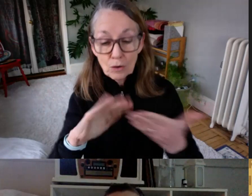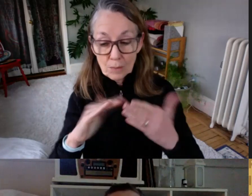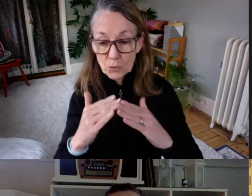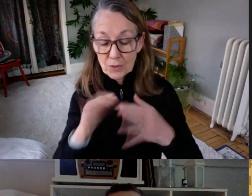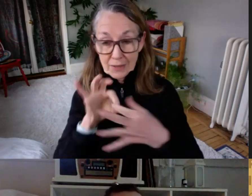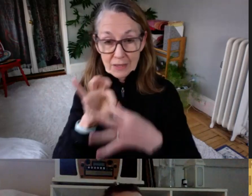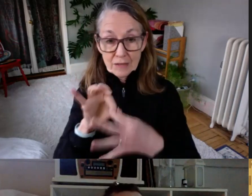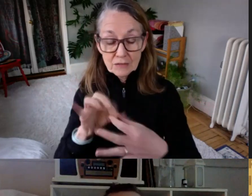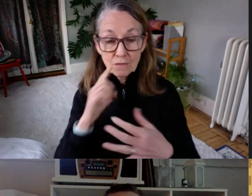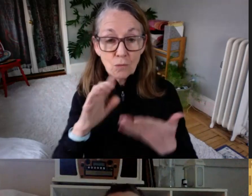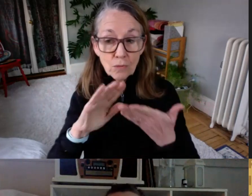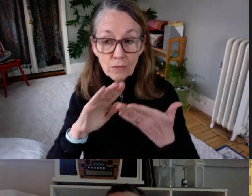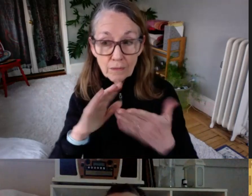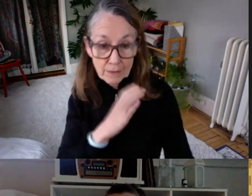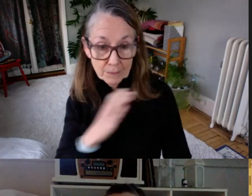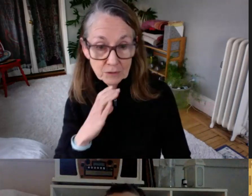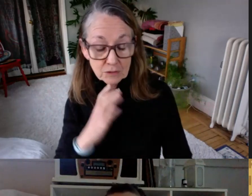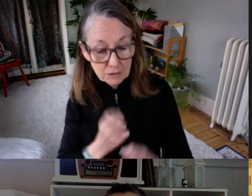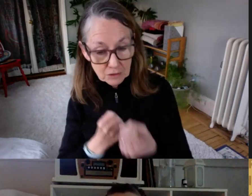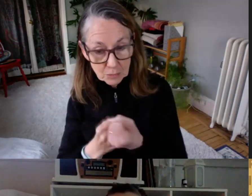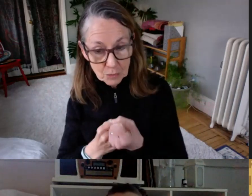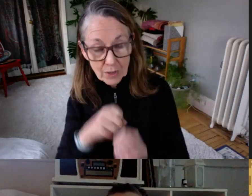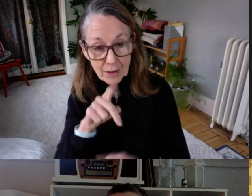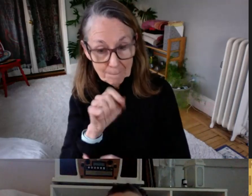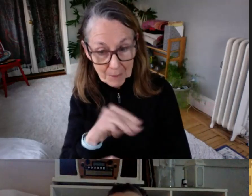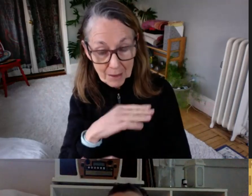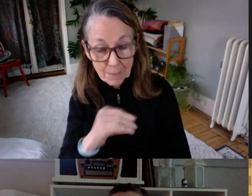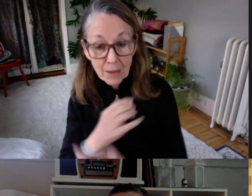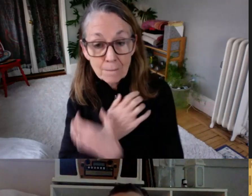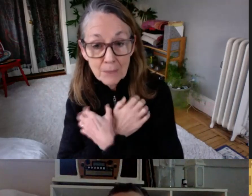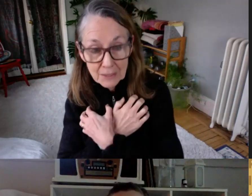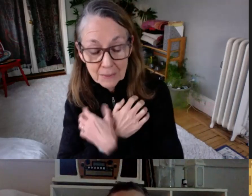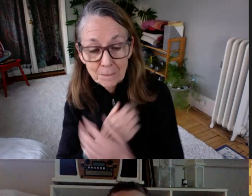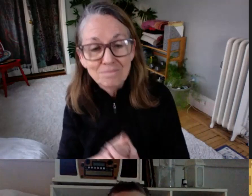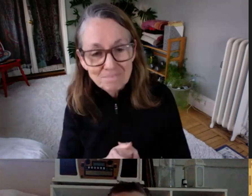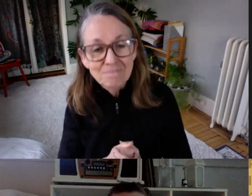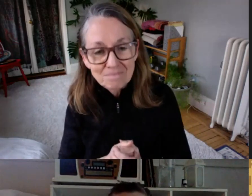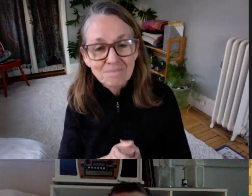commission, supporting Pam Zellner and Mike Baer.